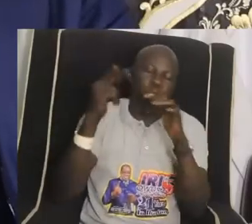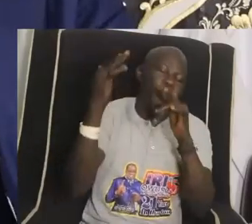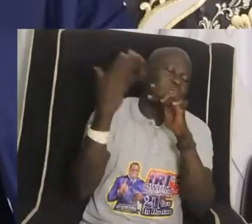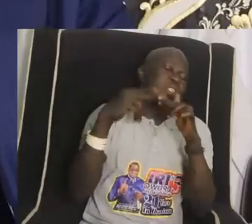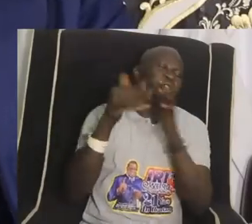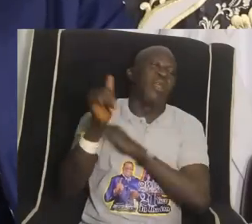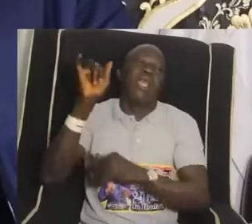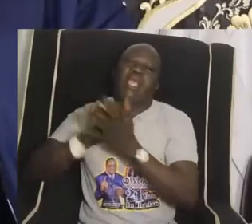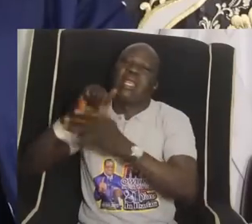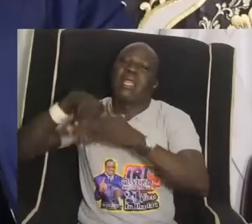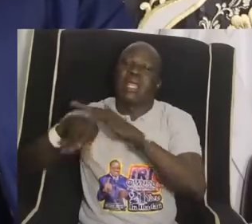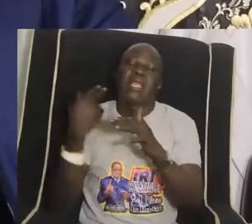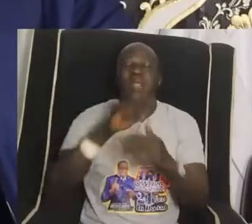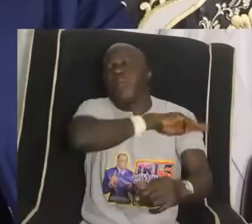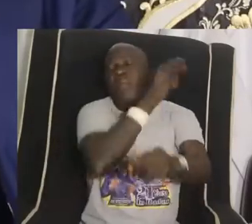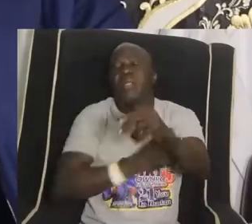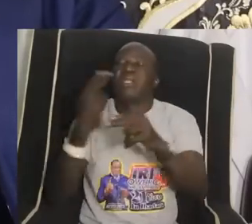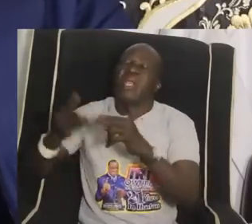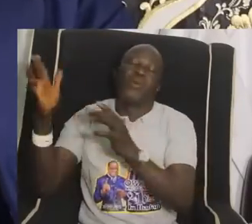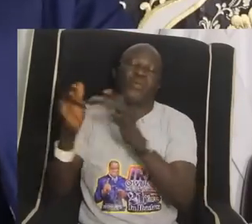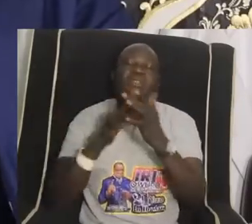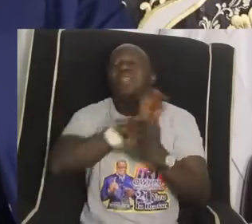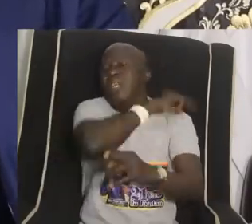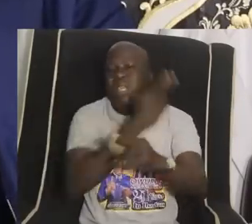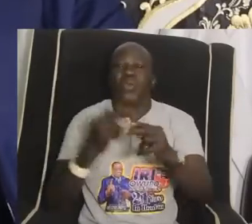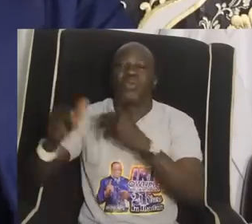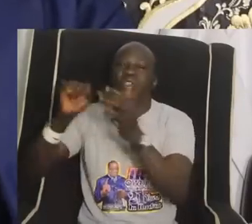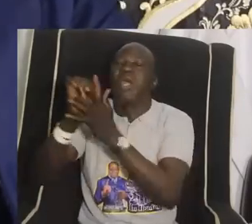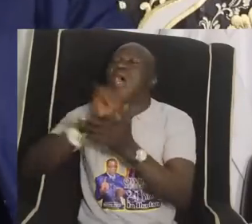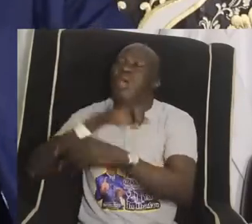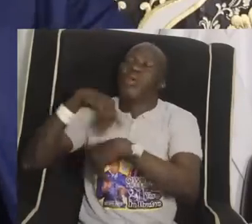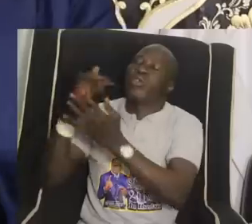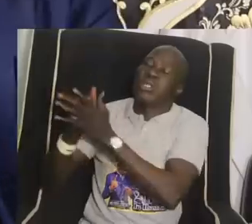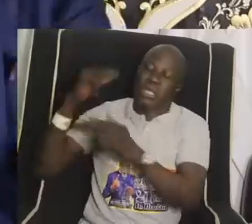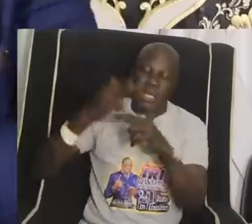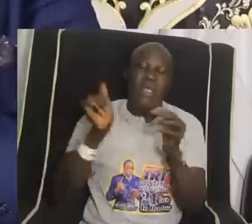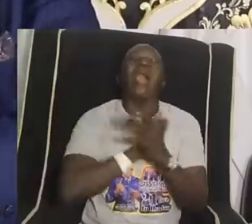of Jesus. Walo ba na kasawu. In the mighty name of Jesus. In the name of Jesus. Make a salu atawa.